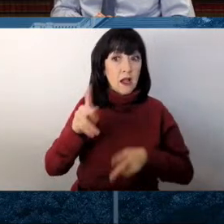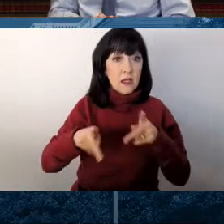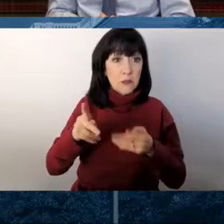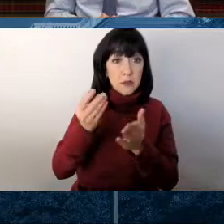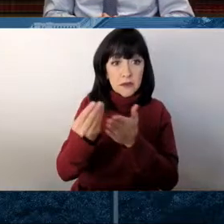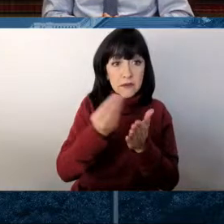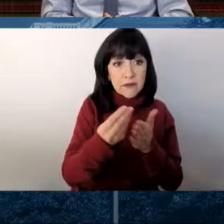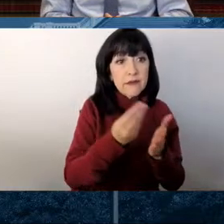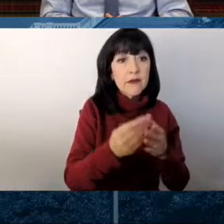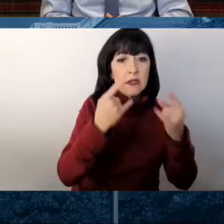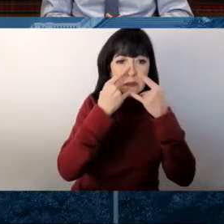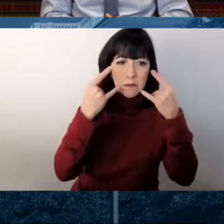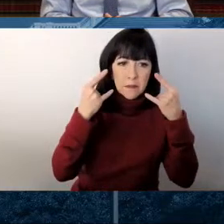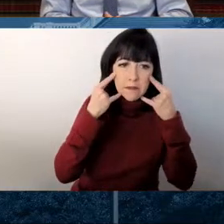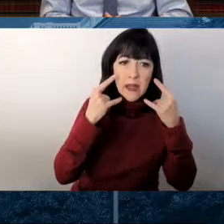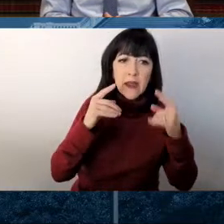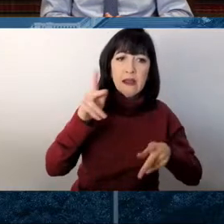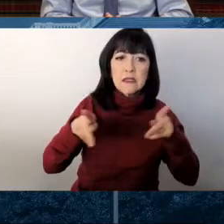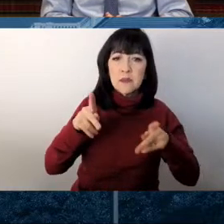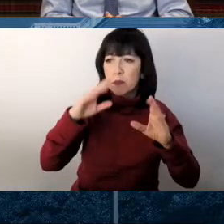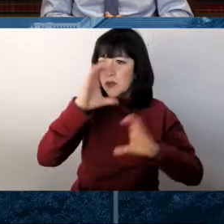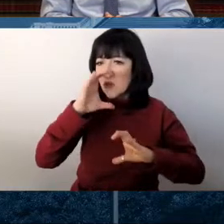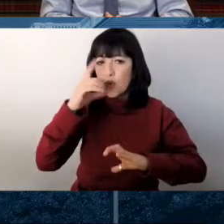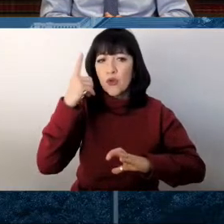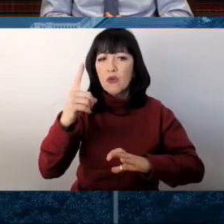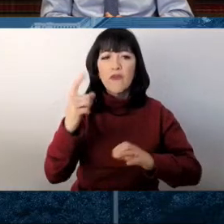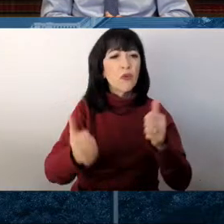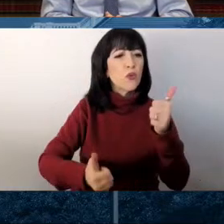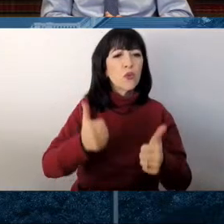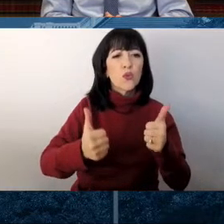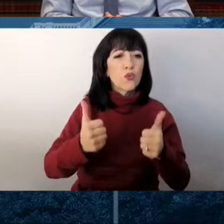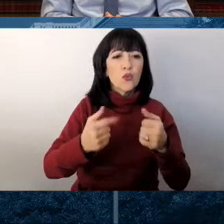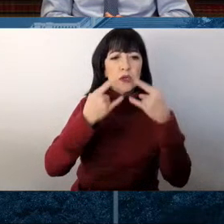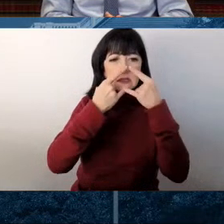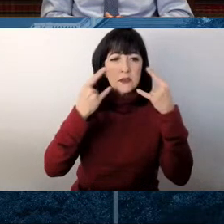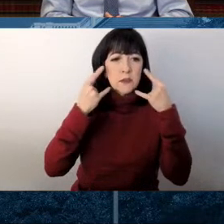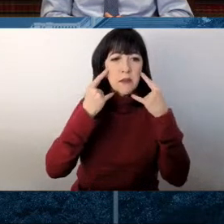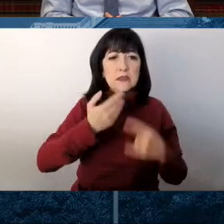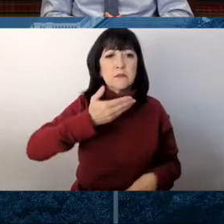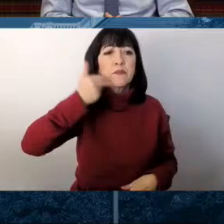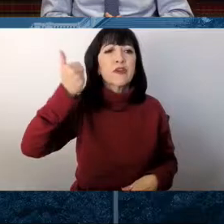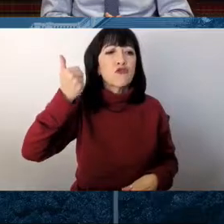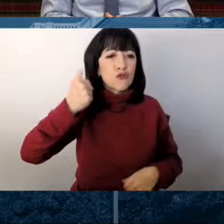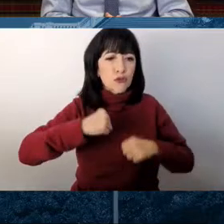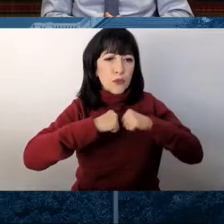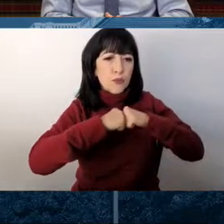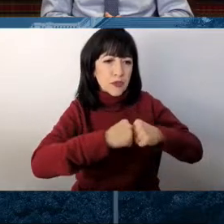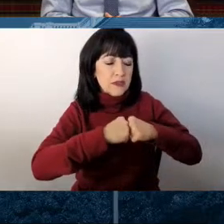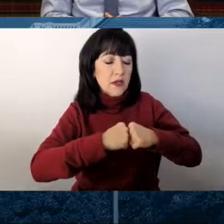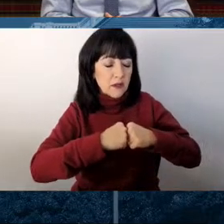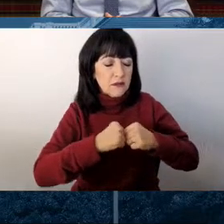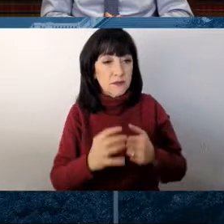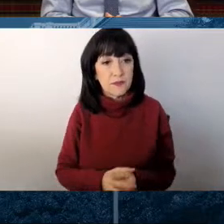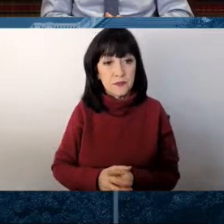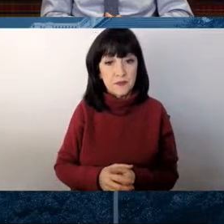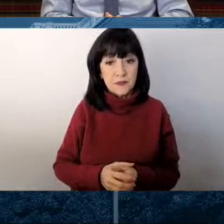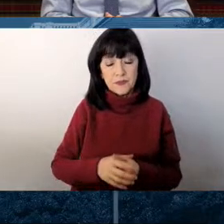to appropriately wear a mask and what kind of mask that you should think about. The state will be